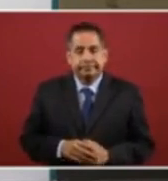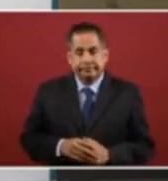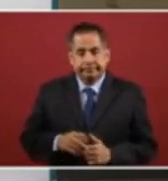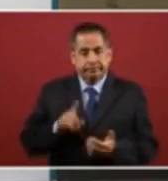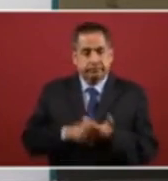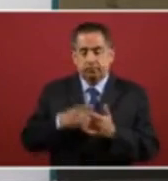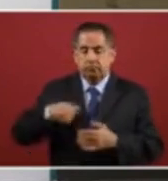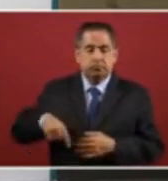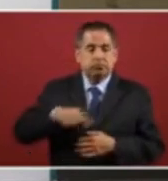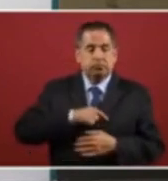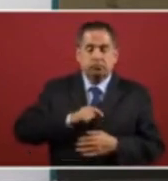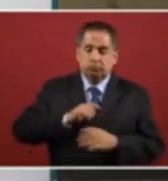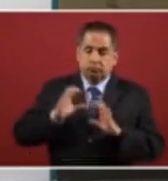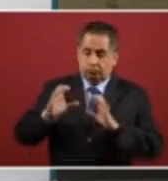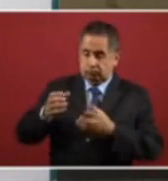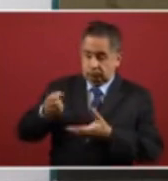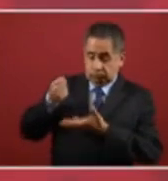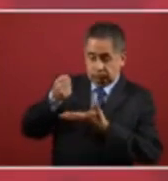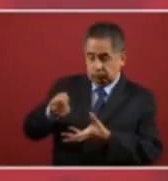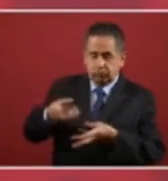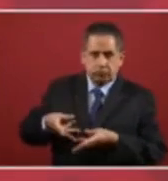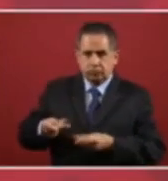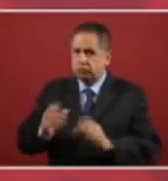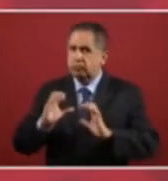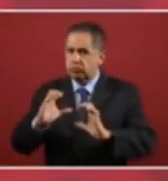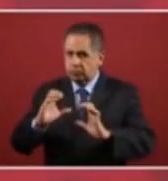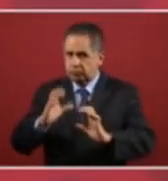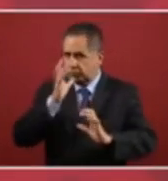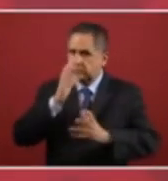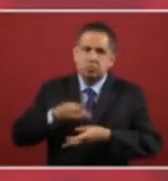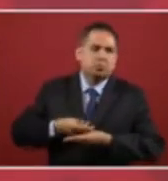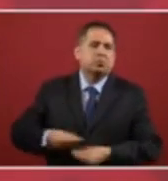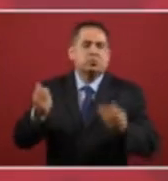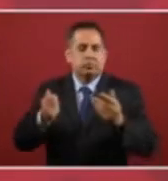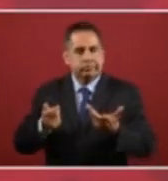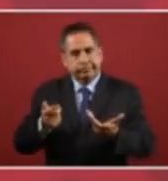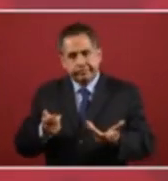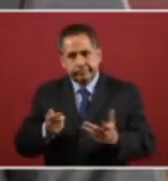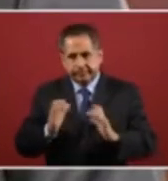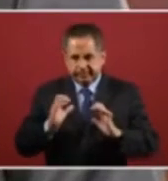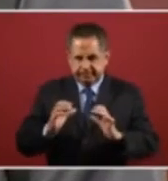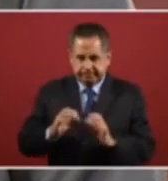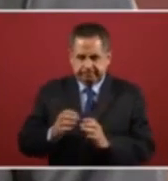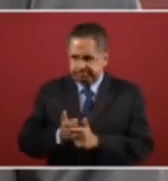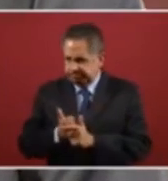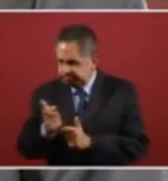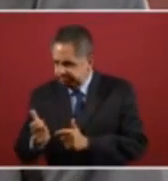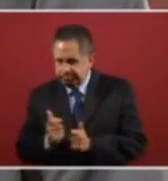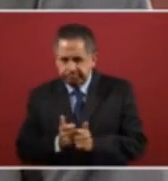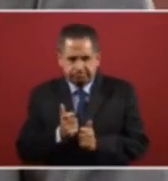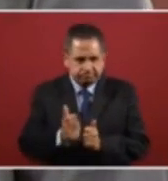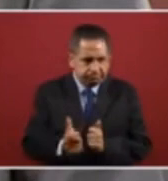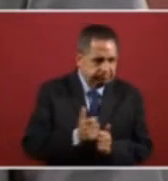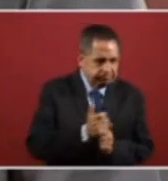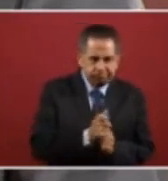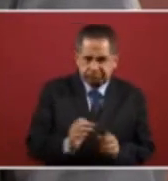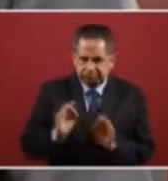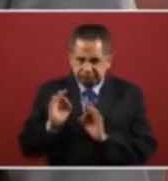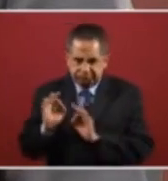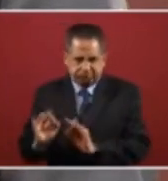Tenemos que cuidar el presupuesto. But we have to tenemos protect the budget. Que ser muy eficientes. We have to be very